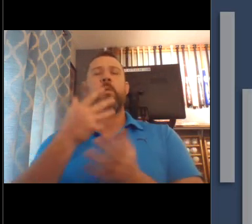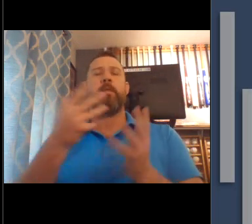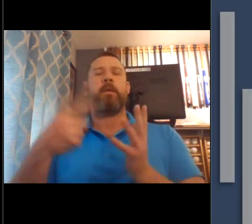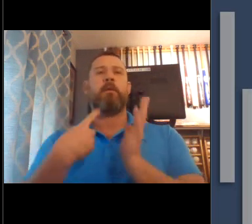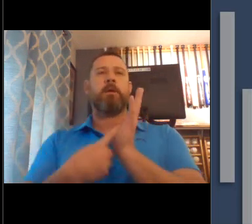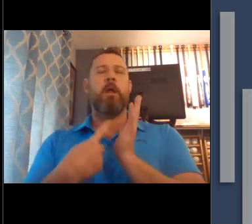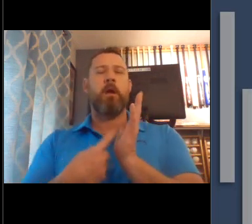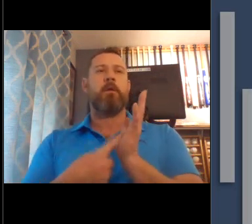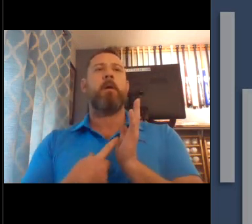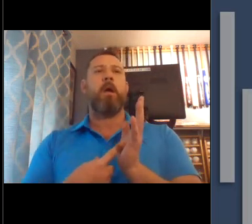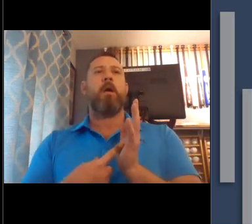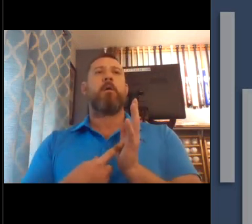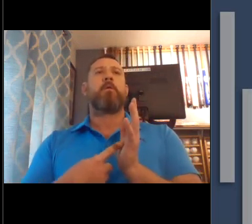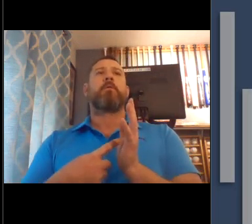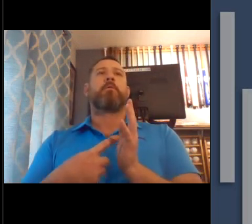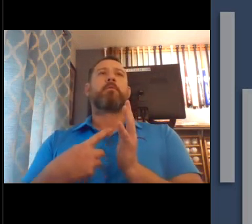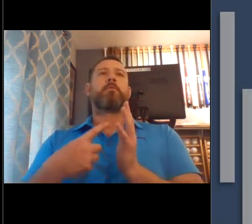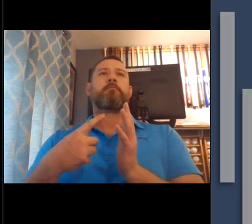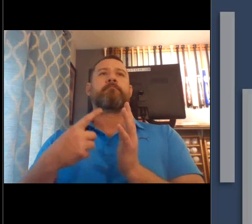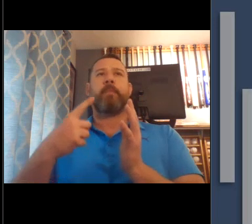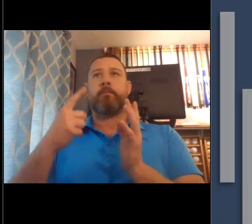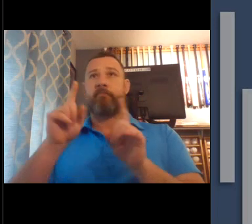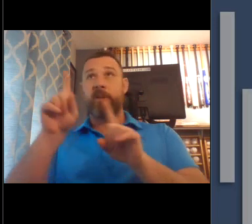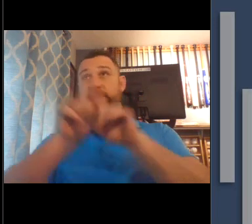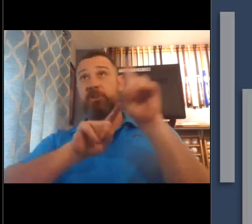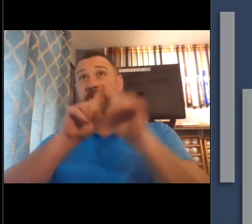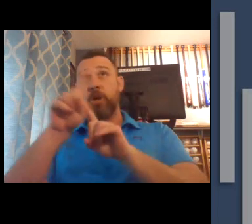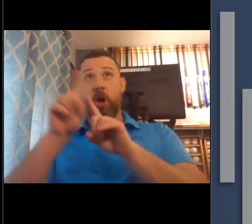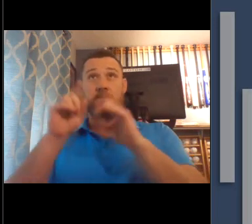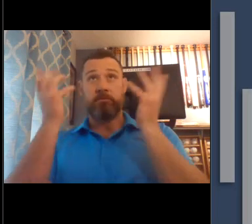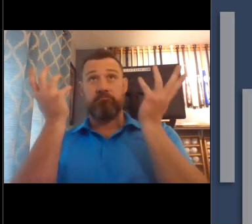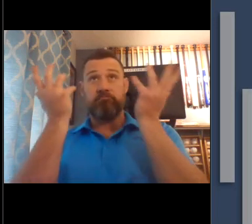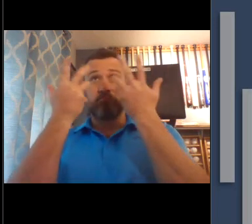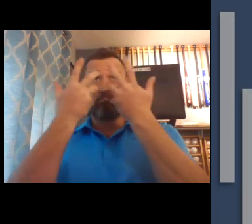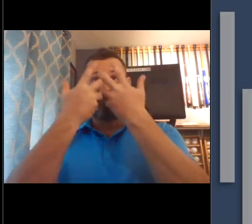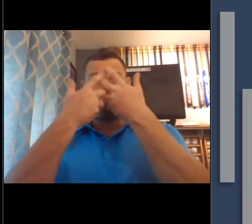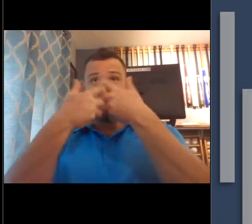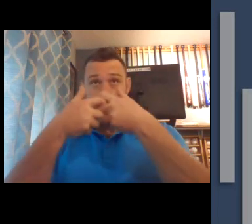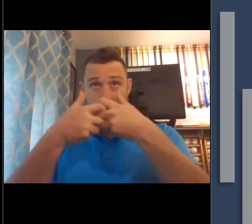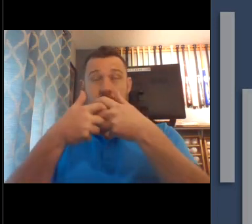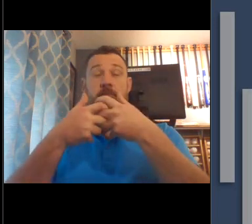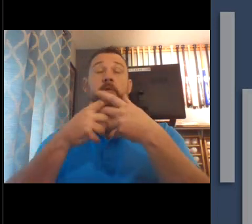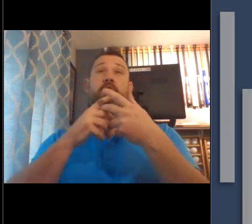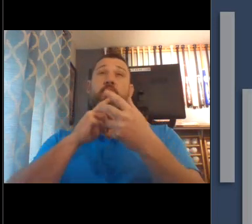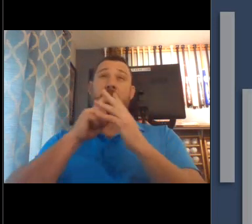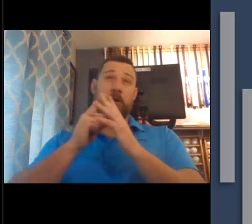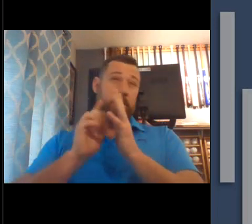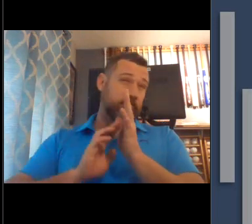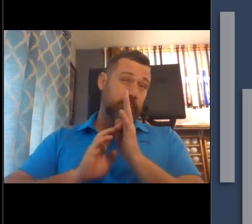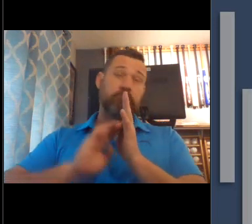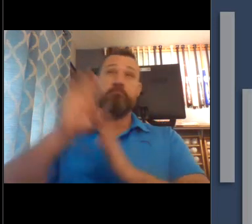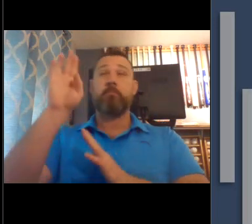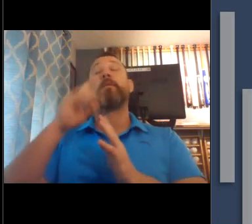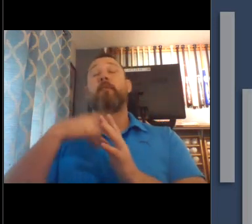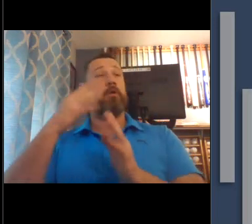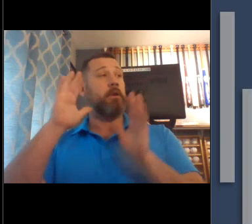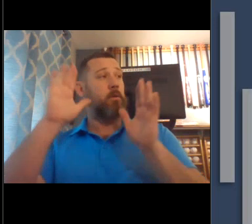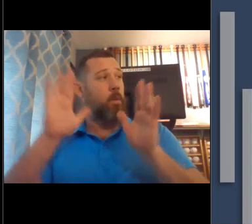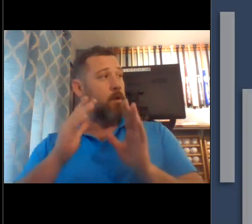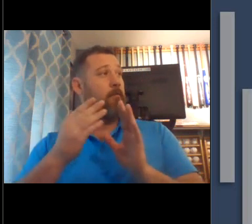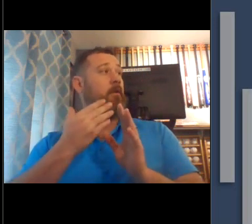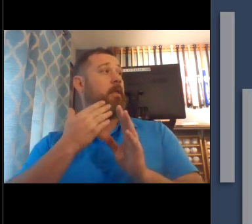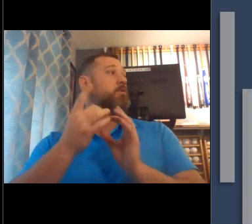is the stars have aligned. We're getting ready to really take off. I mean, we've already done some wonderful things together. These